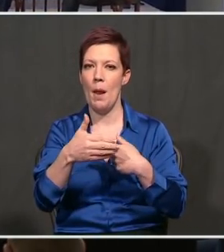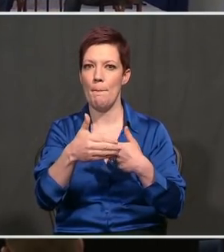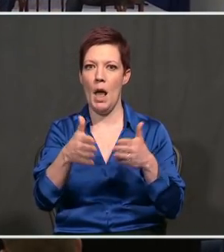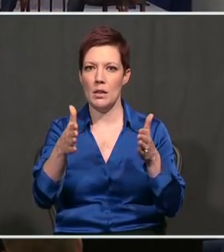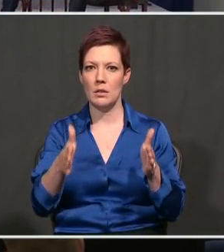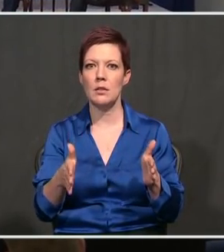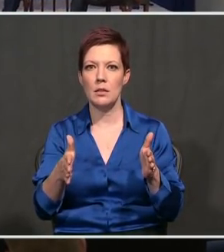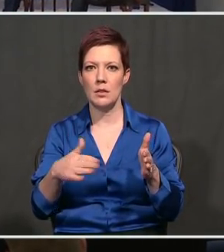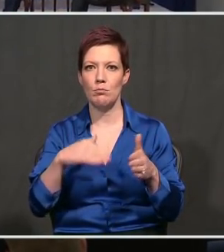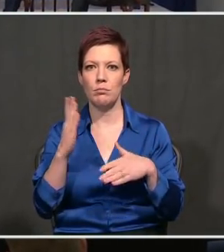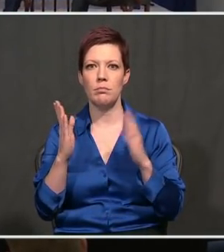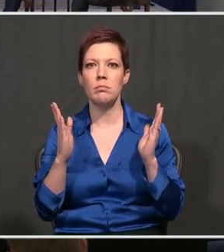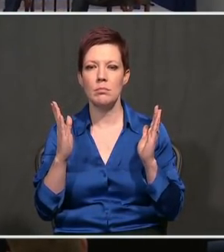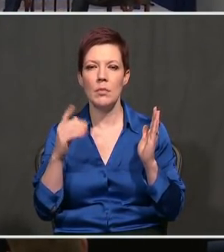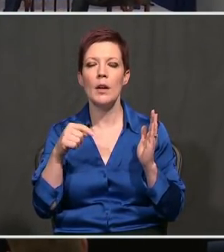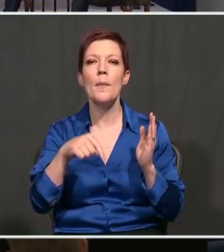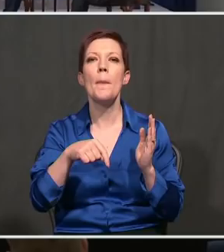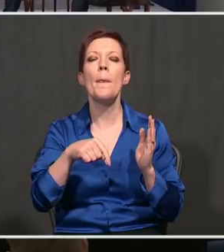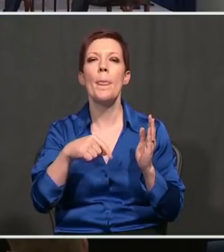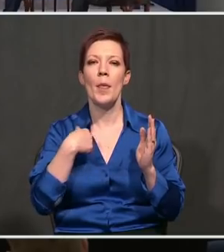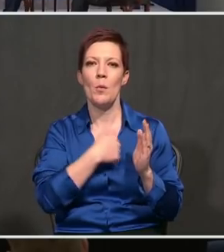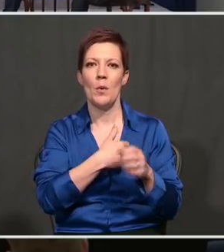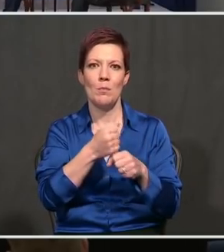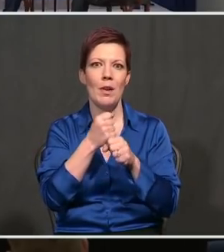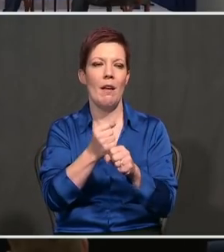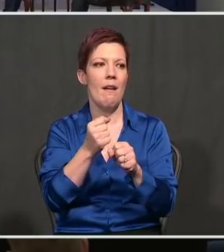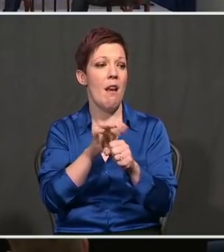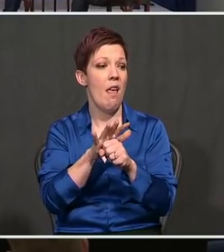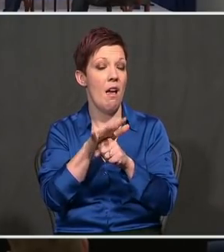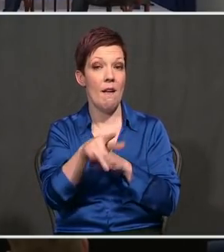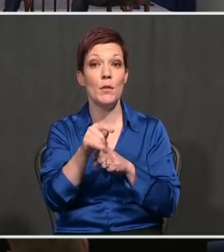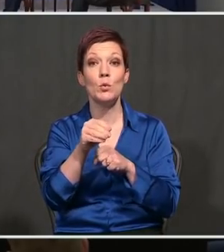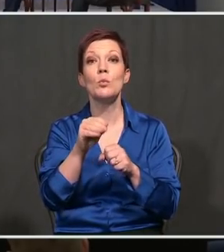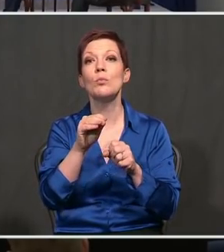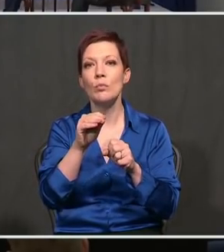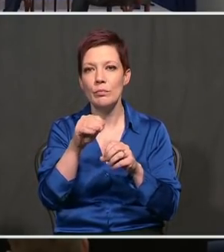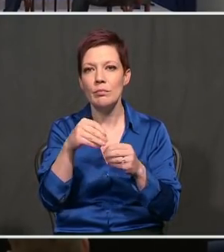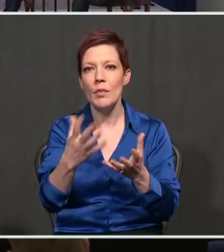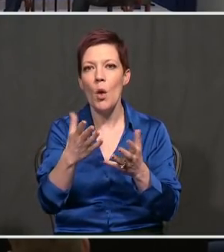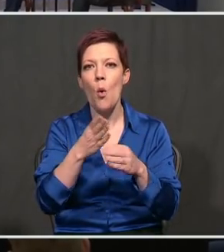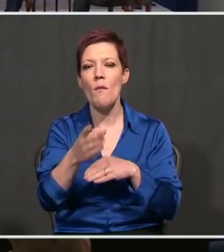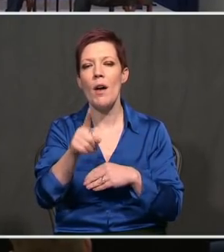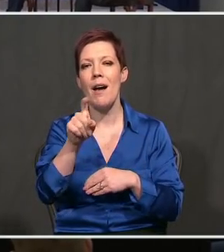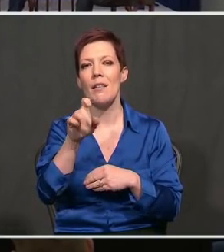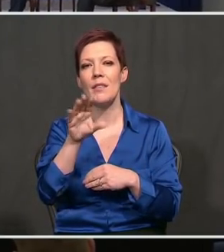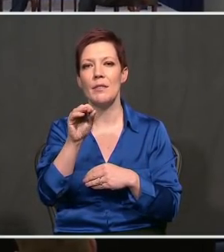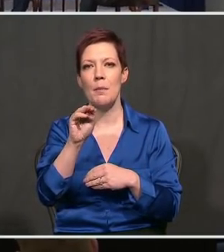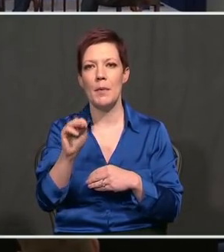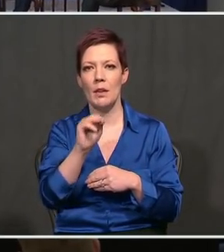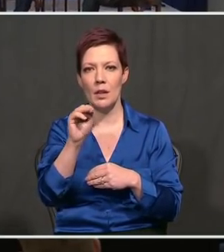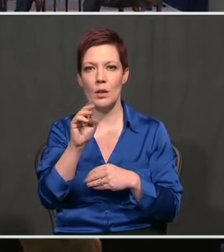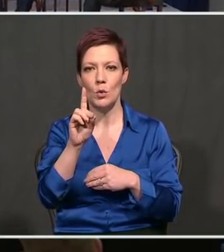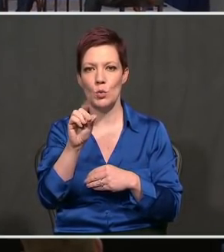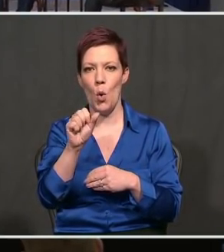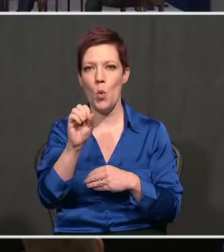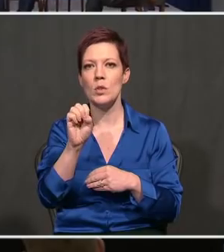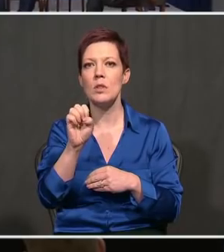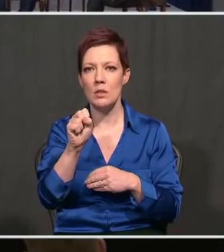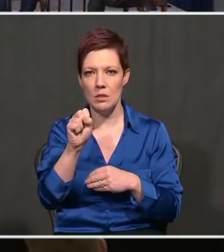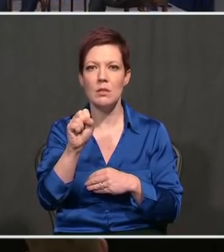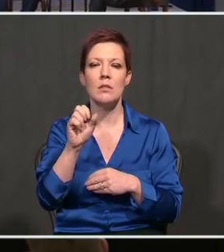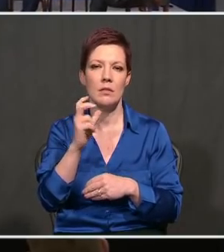like this. We have produced enough of these kits to administer over 150 million doses of vaccine at this